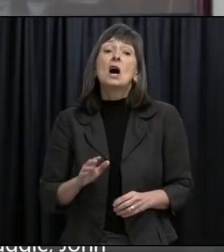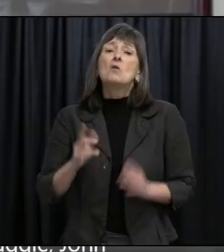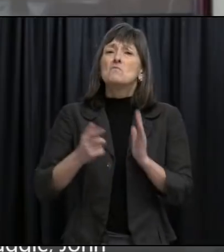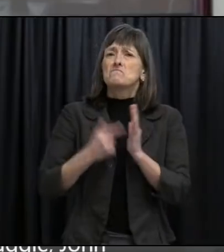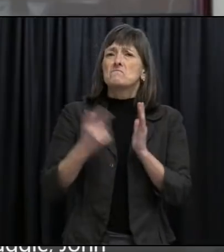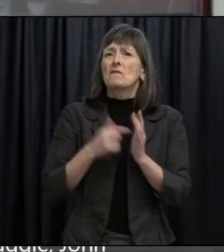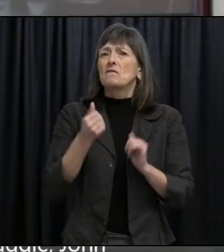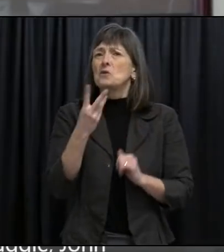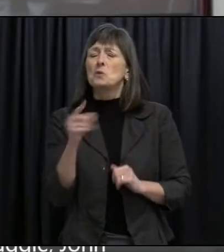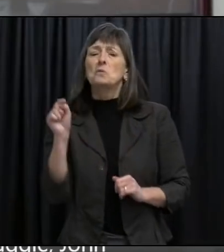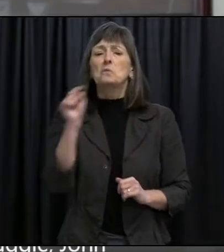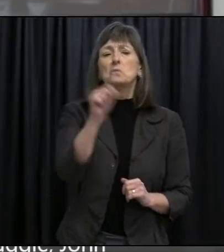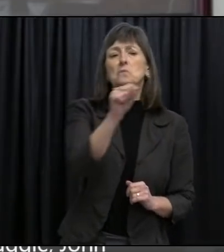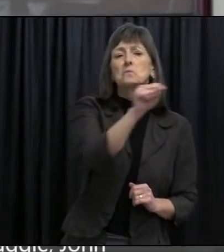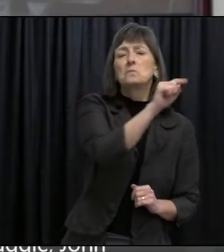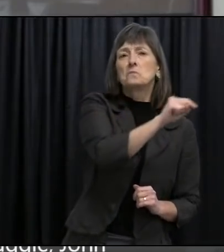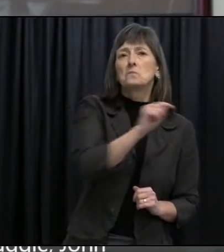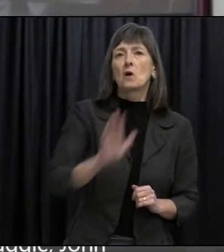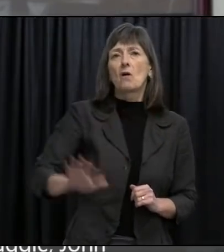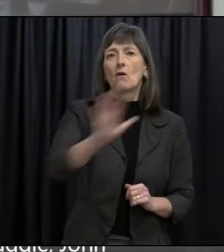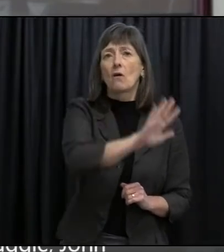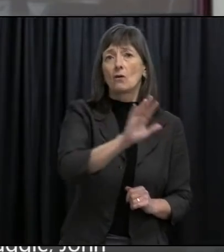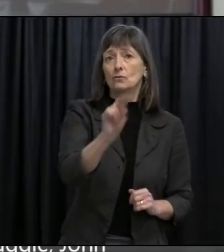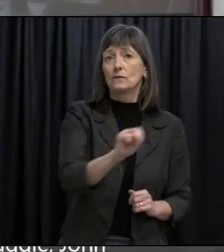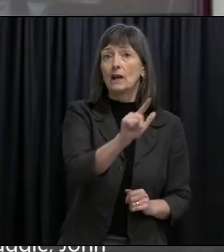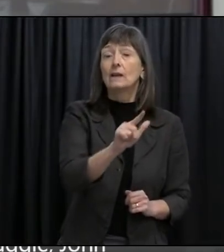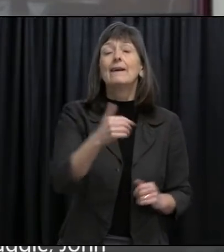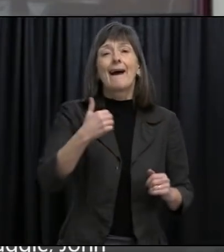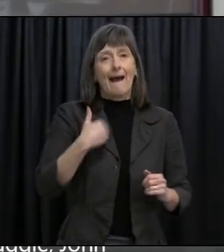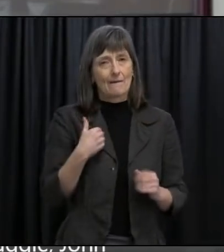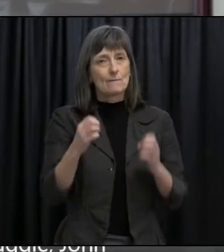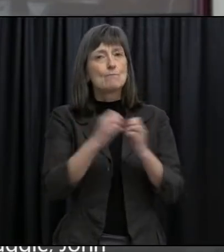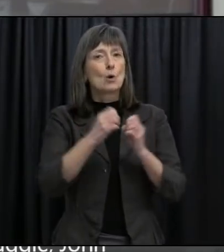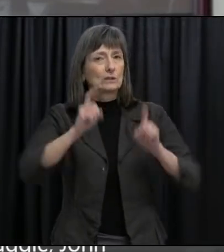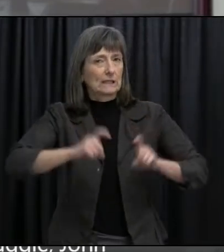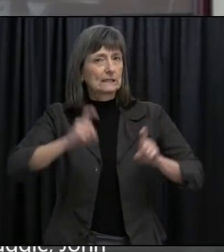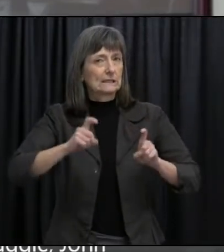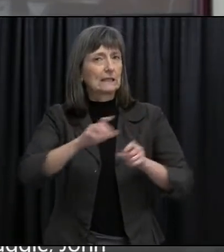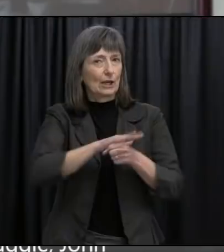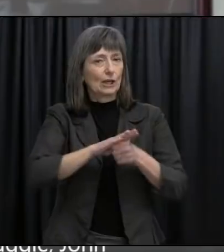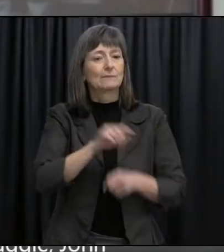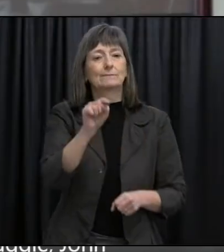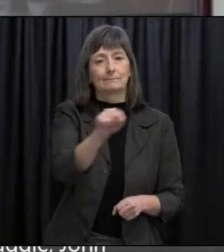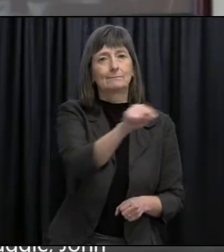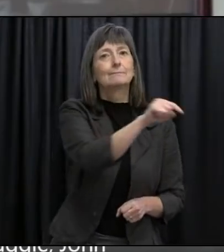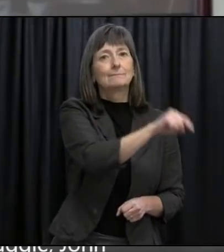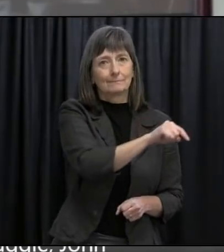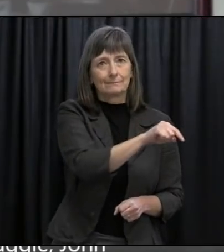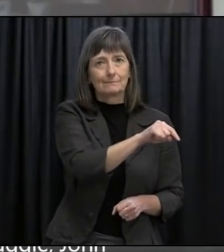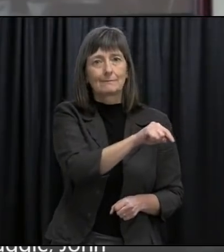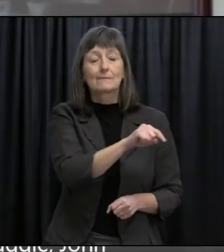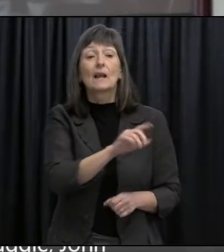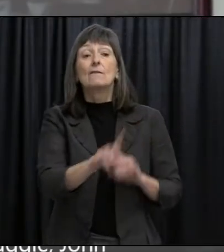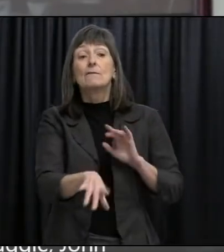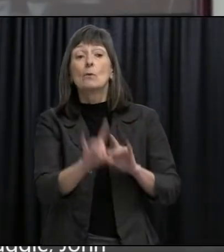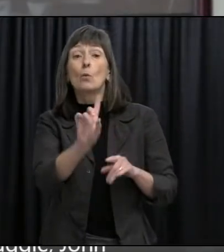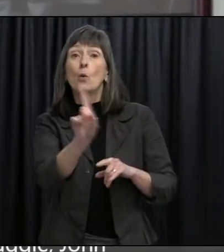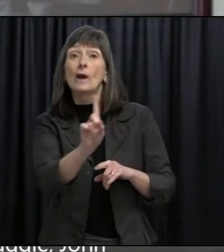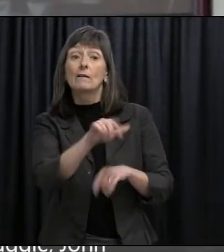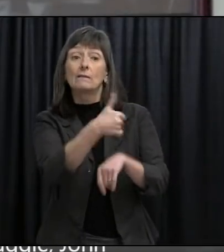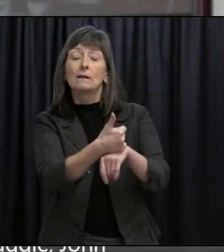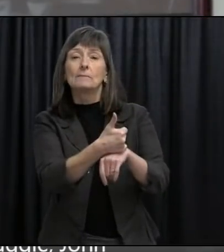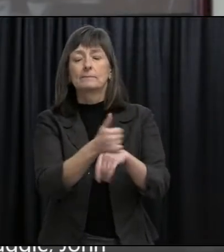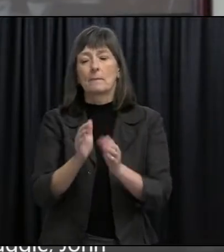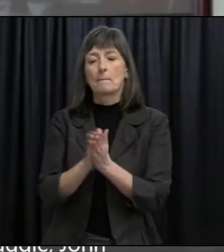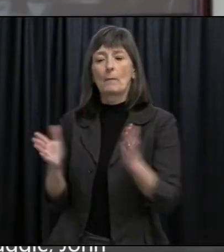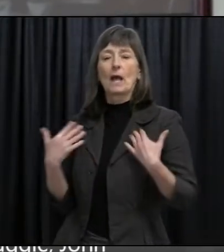province, pop-up clinics are appearing across the province, and their location is determined by public health recommendations